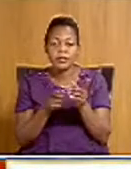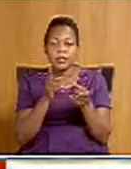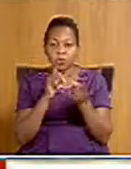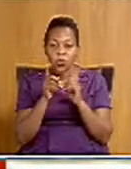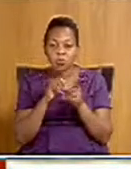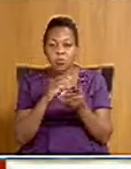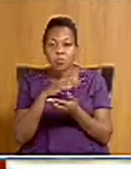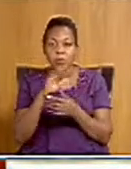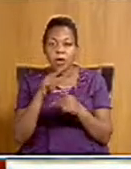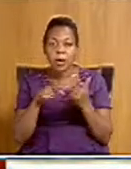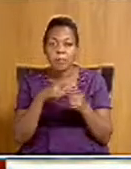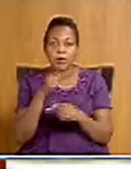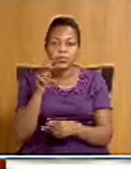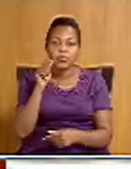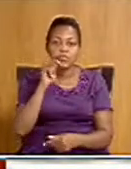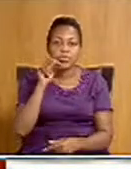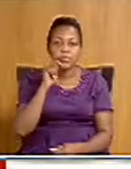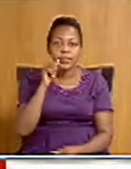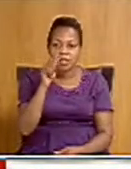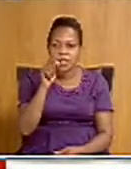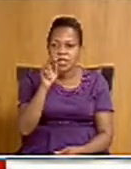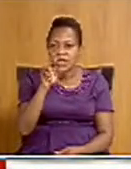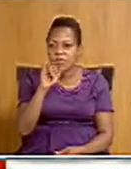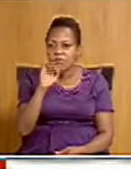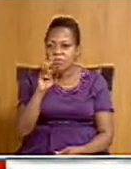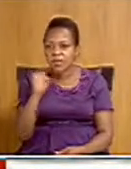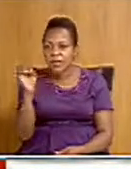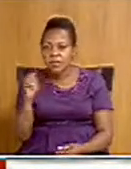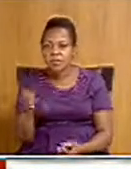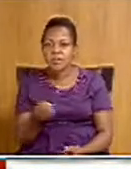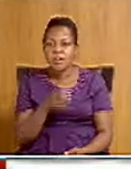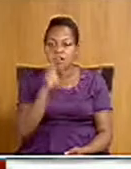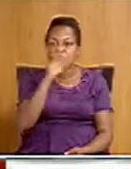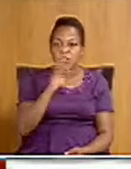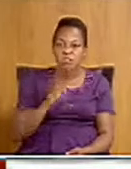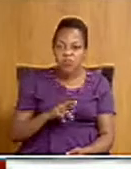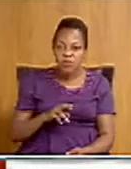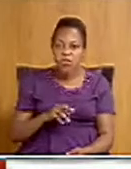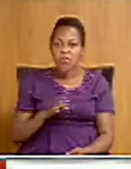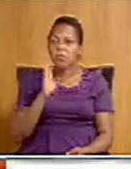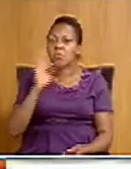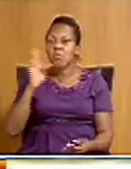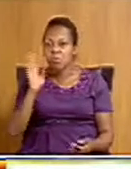tribes. The tribes, religion,